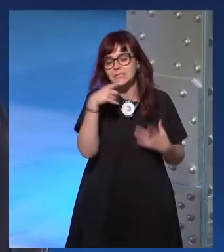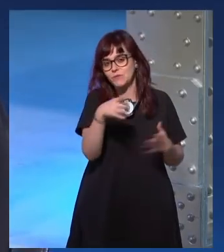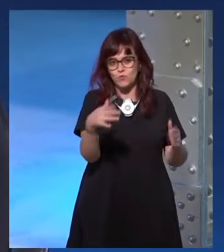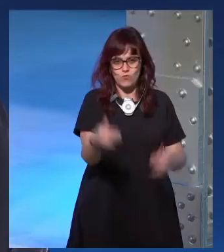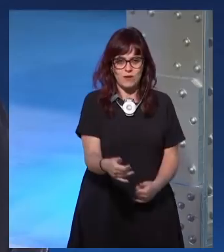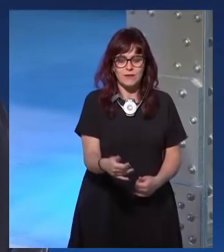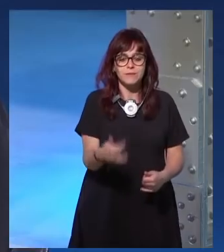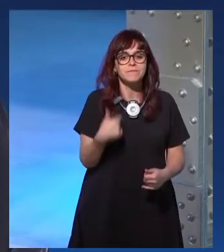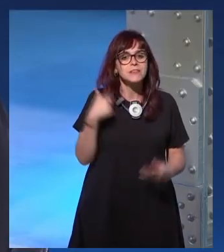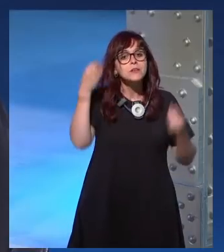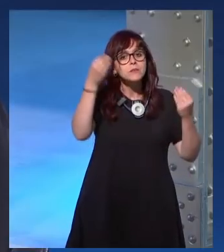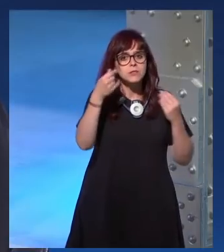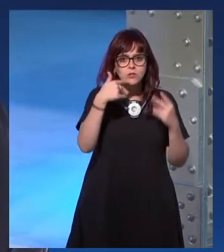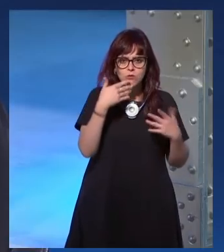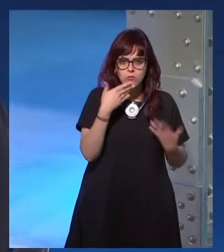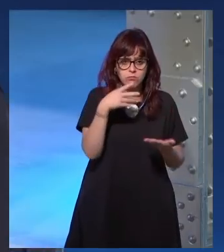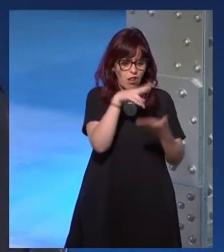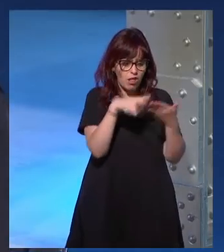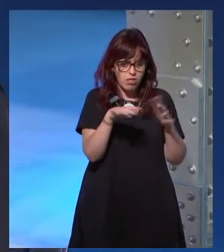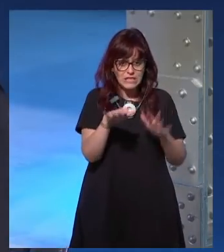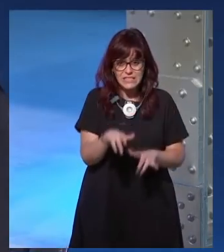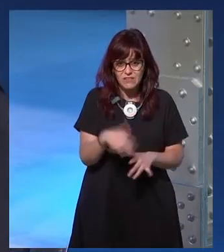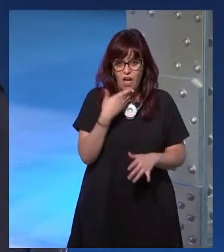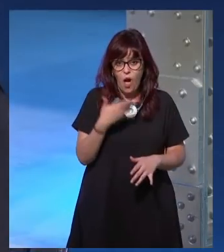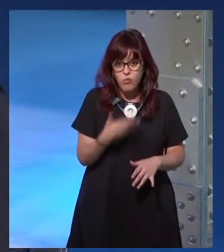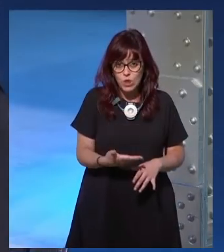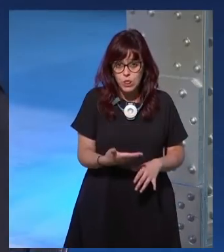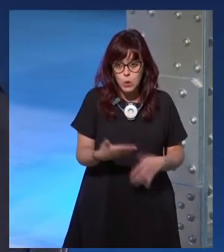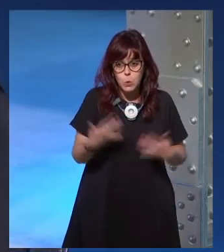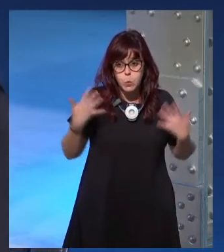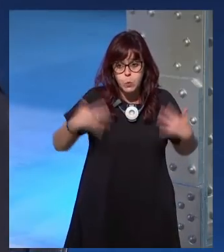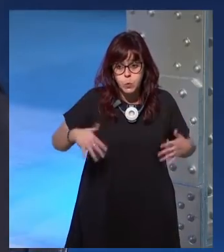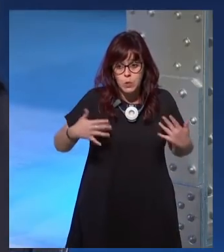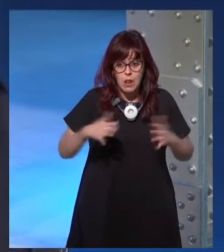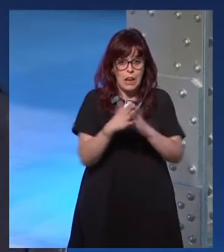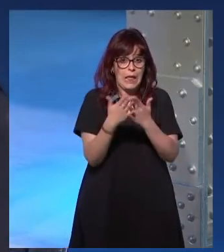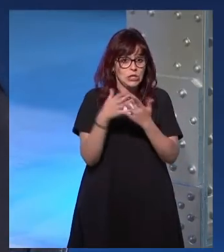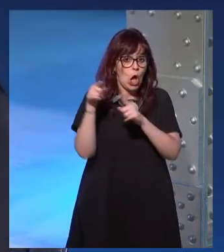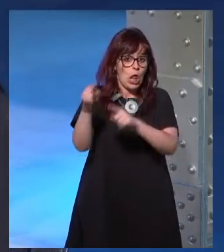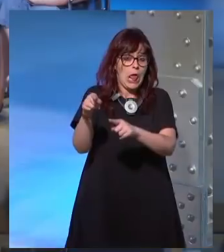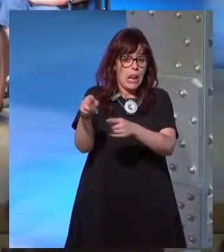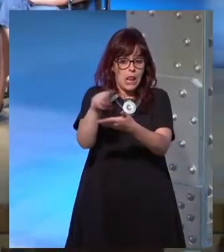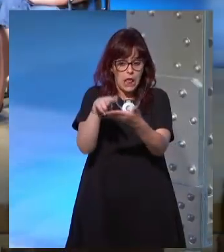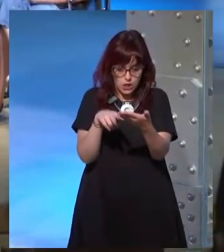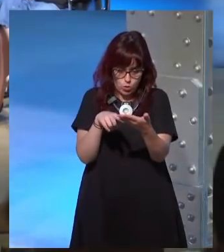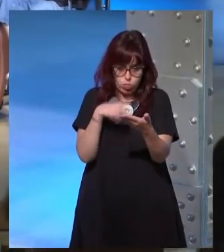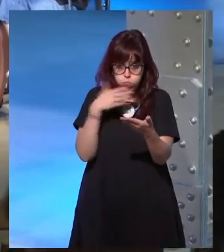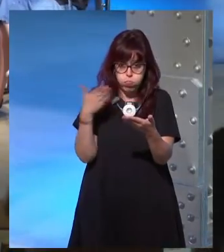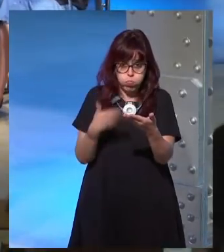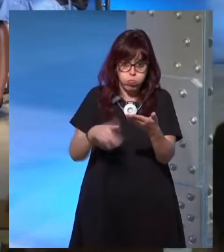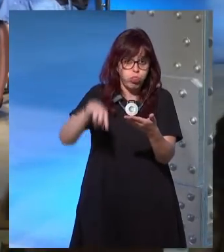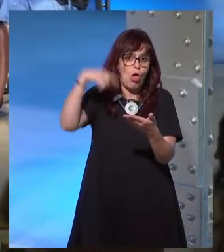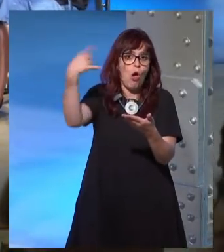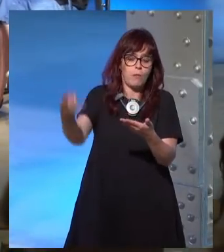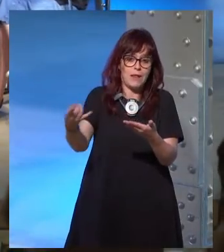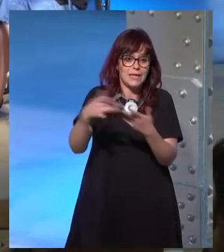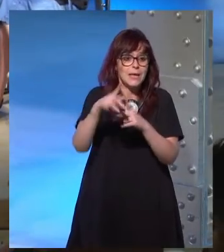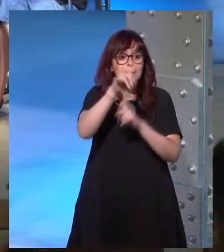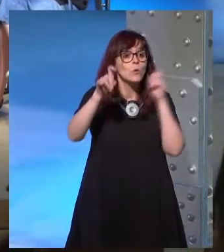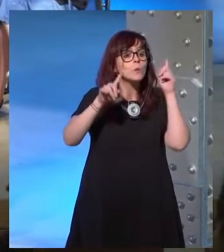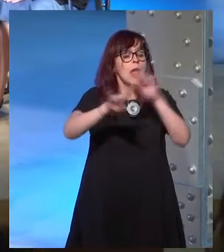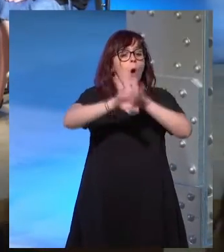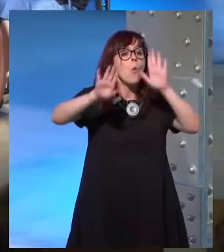not right. If I'm bored by the fact of writing, I think I'm going to bore the reader. That's clear.